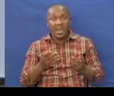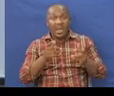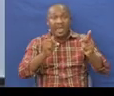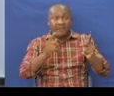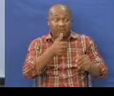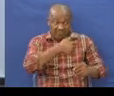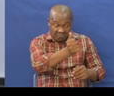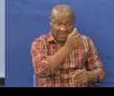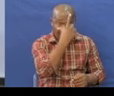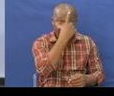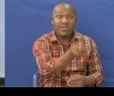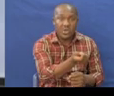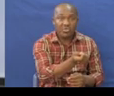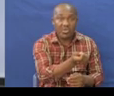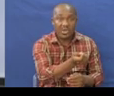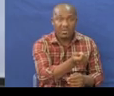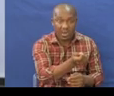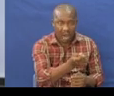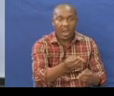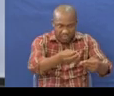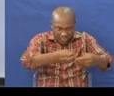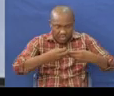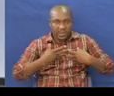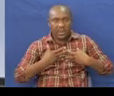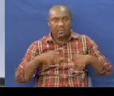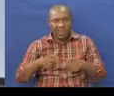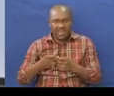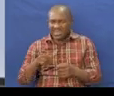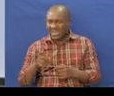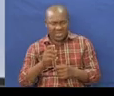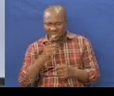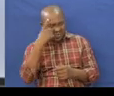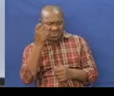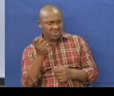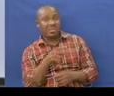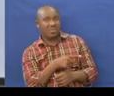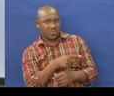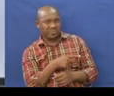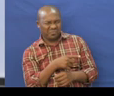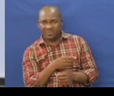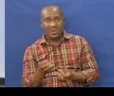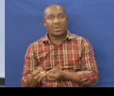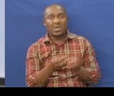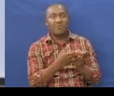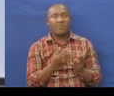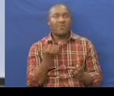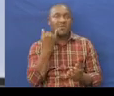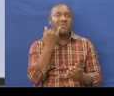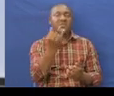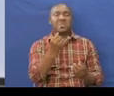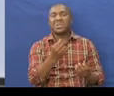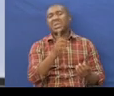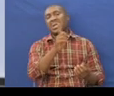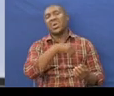very truthful information. But if they are not, then you'll get wrong information. So you have to be very careful on analyzing the information so that you